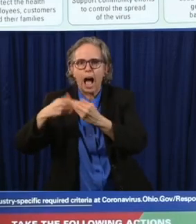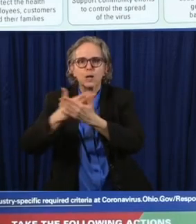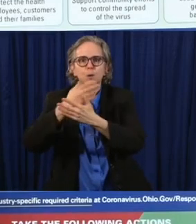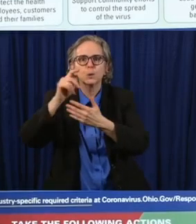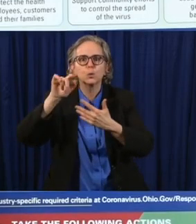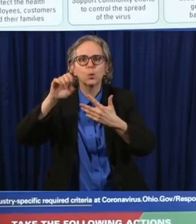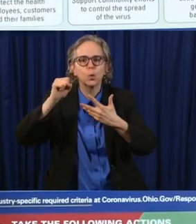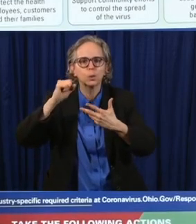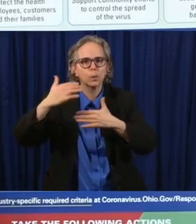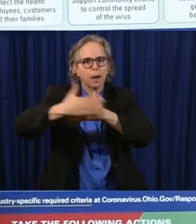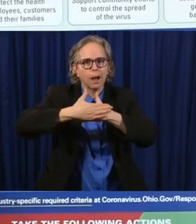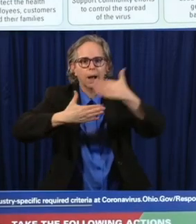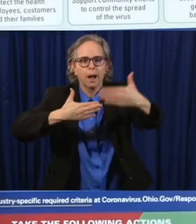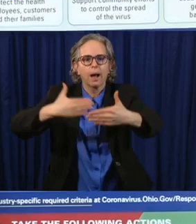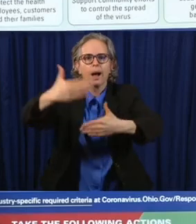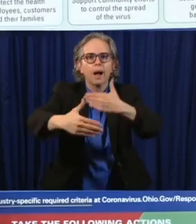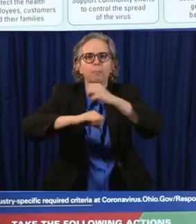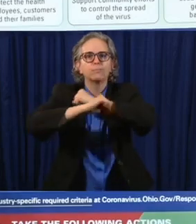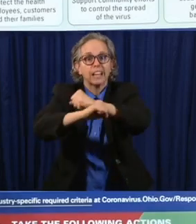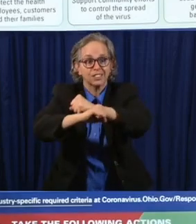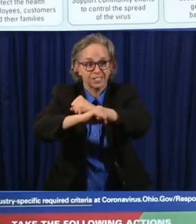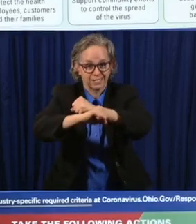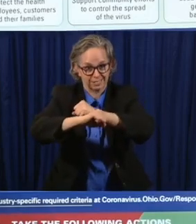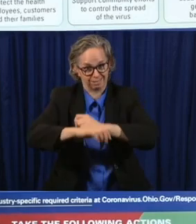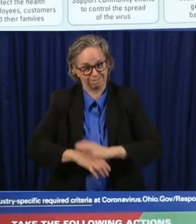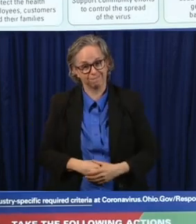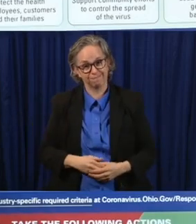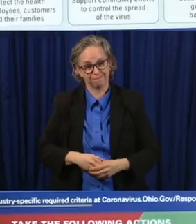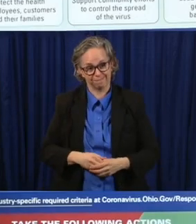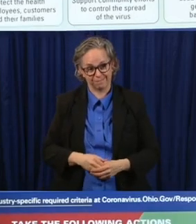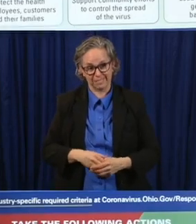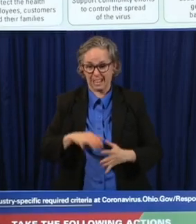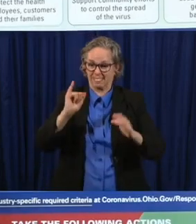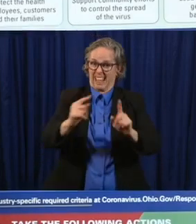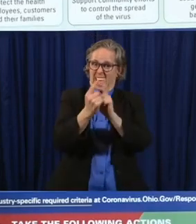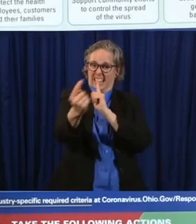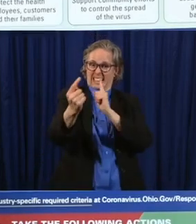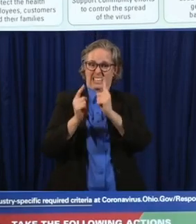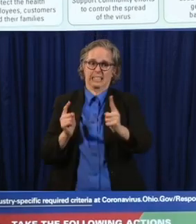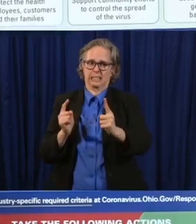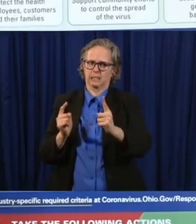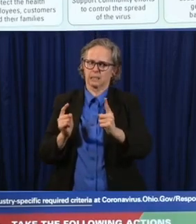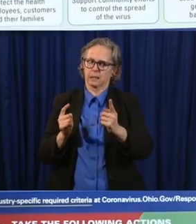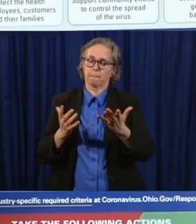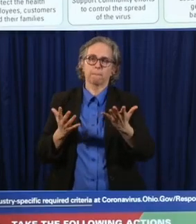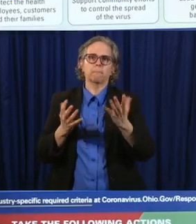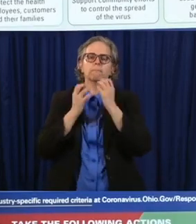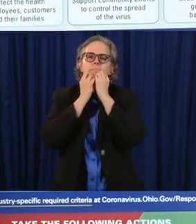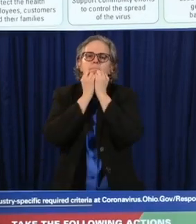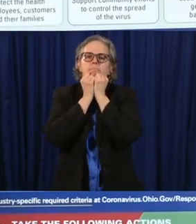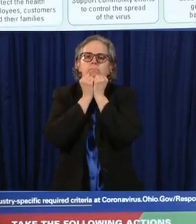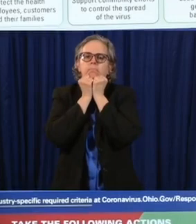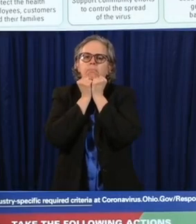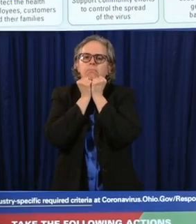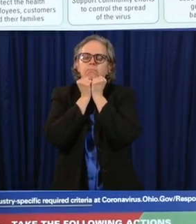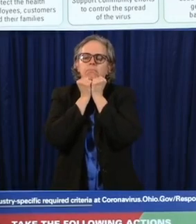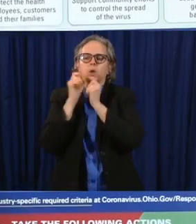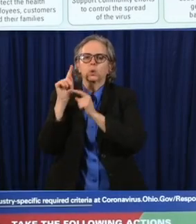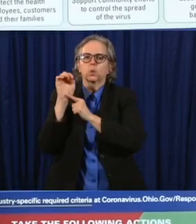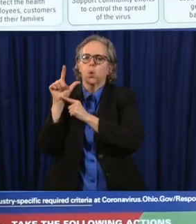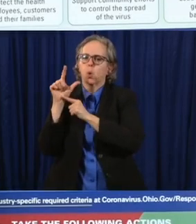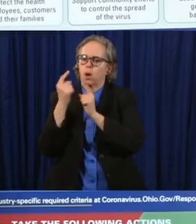got to use those tools. And the distancing is probably more important than anything else. And you follow that, and you kind of layer